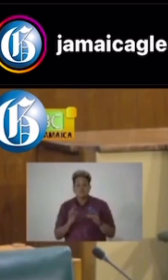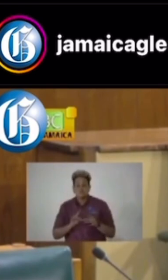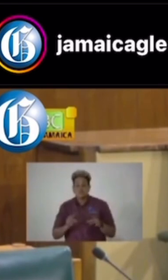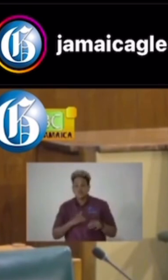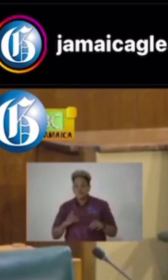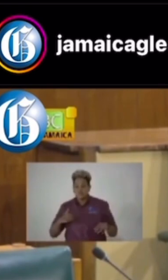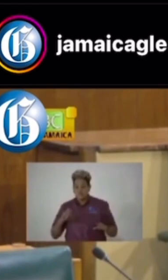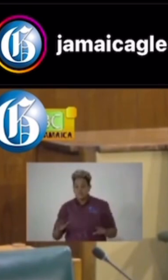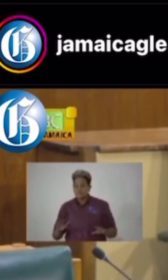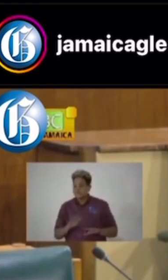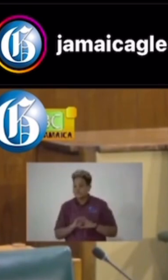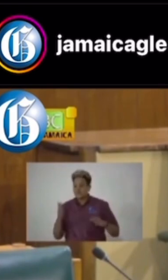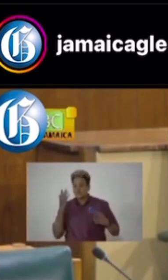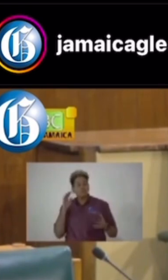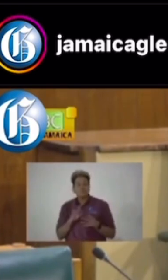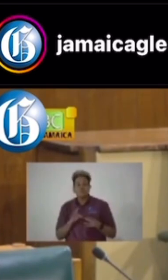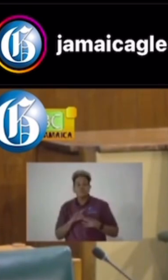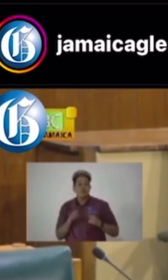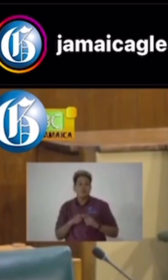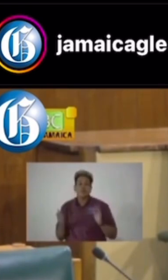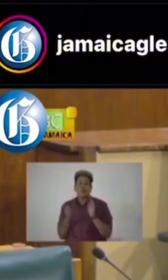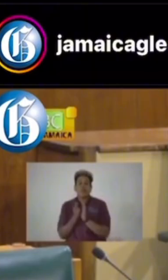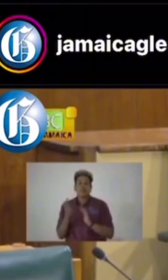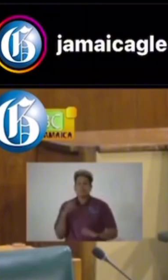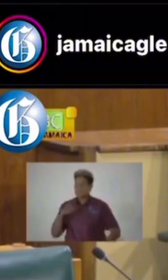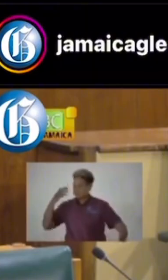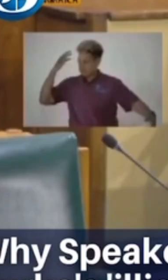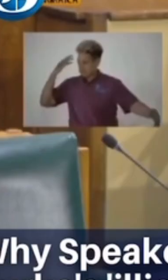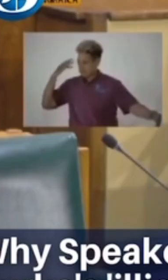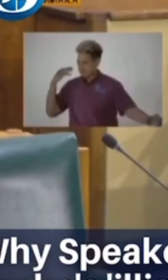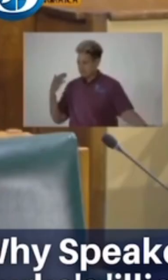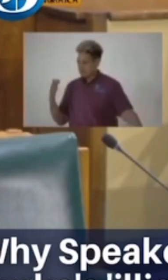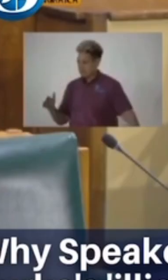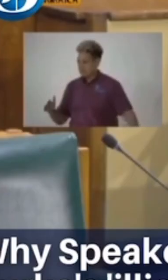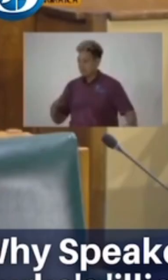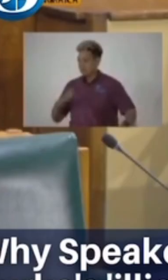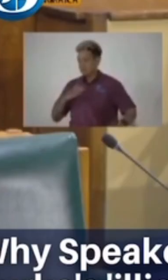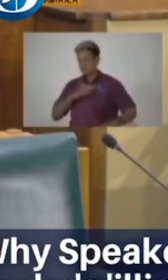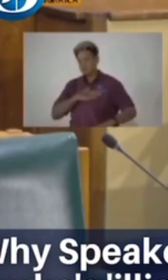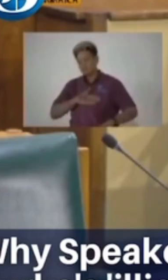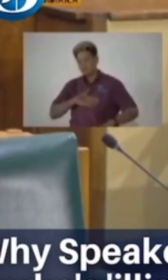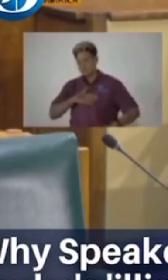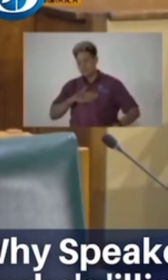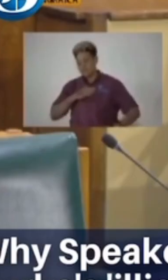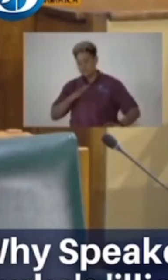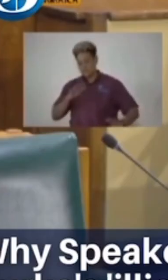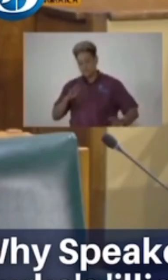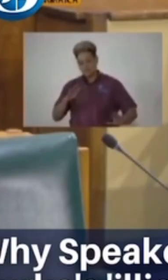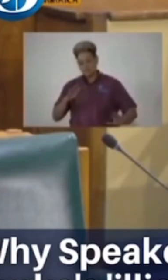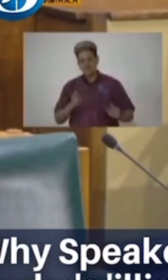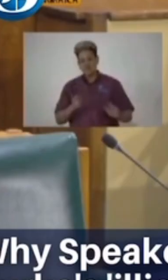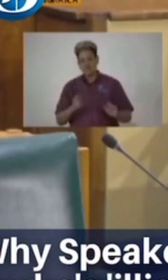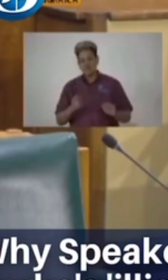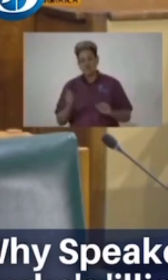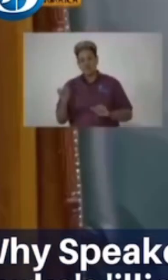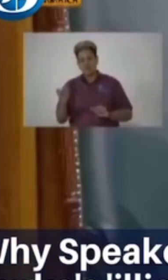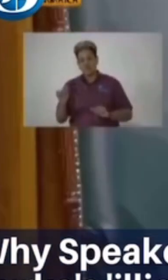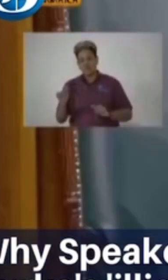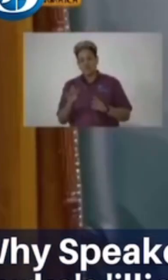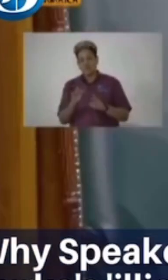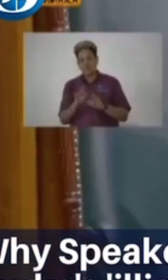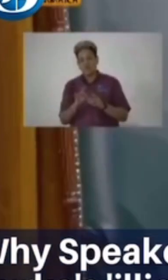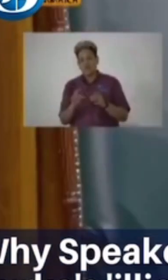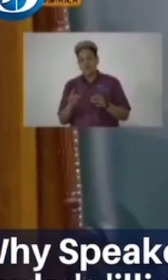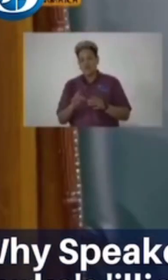a... I don't know. Please. I promise that I'm not going to say anything locally on politics. In this group or no other group again. I'm going to